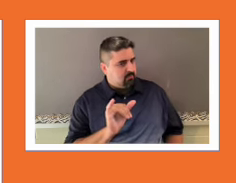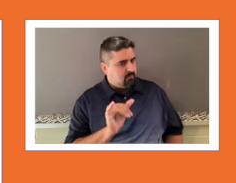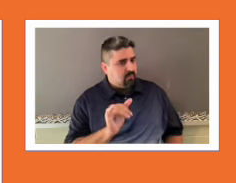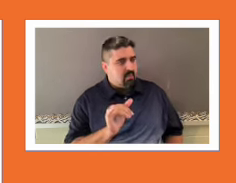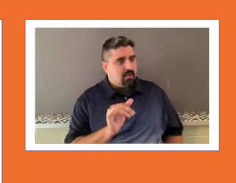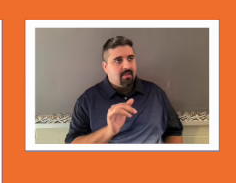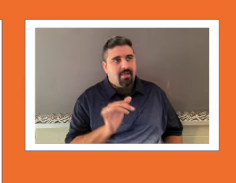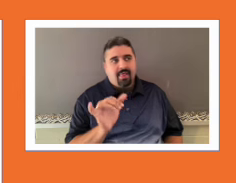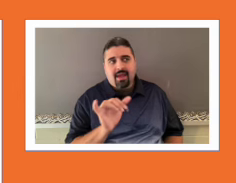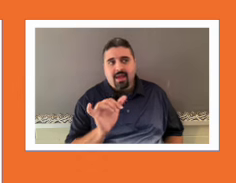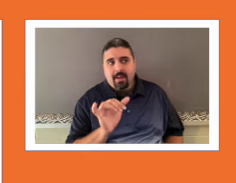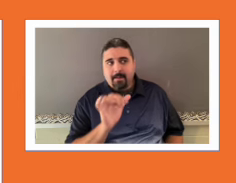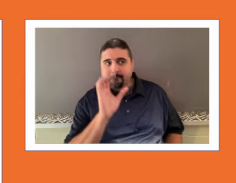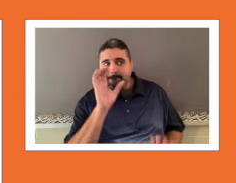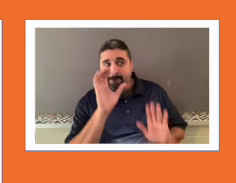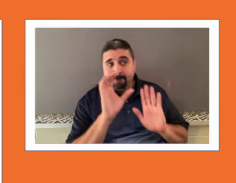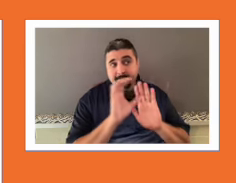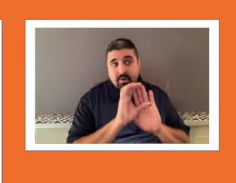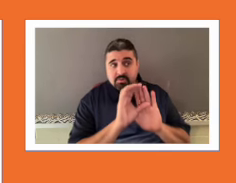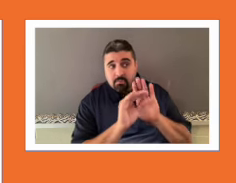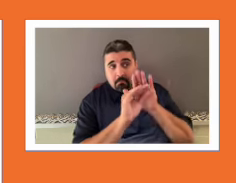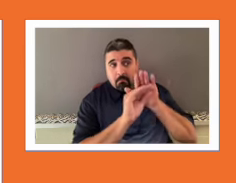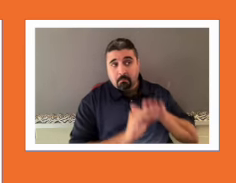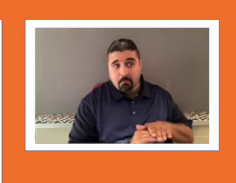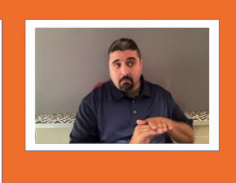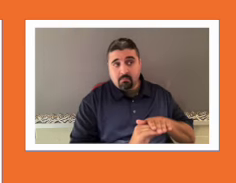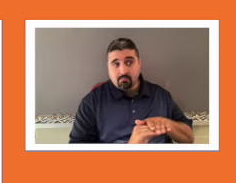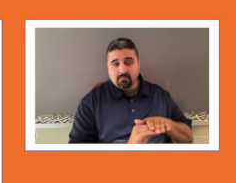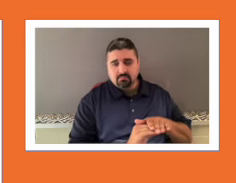Why would he bury a picture? Annie asked.